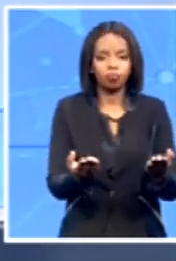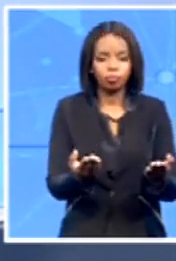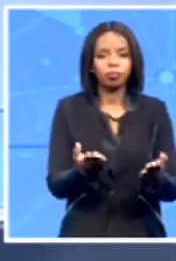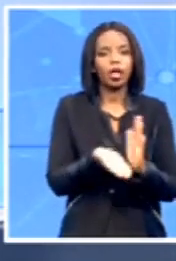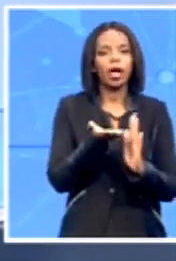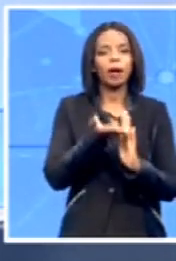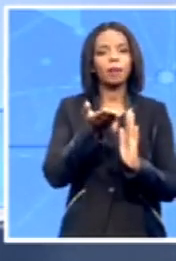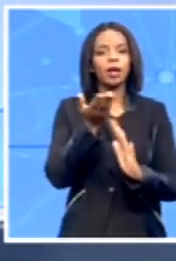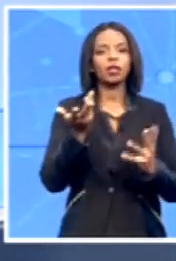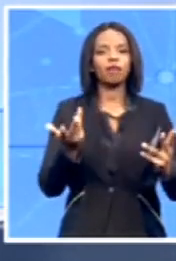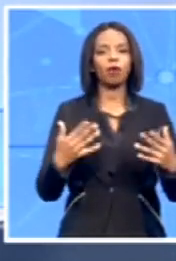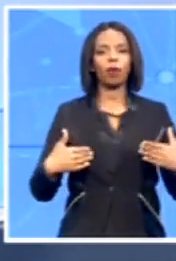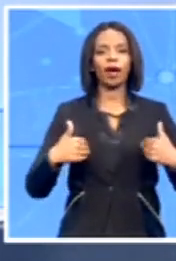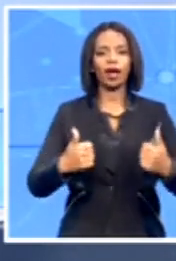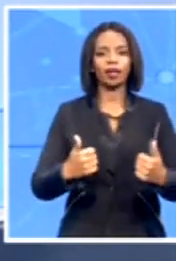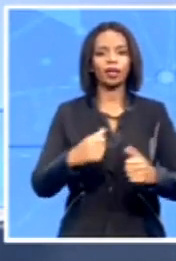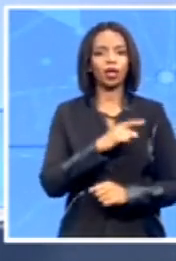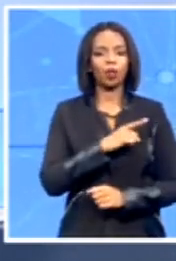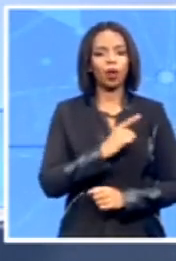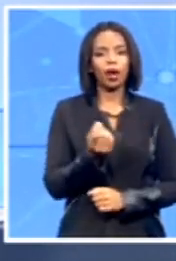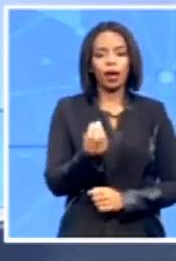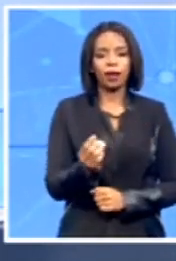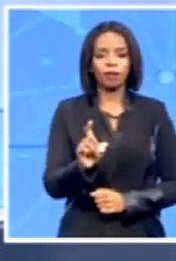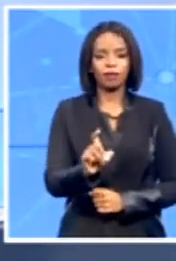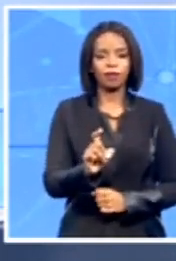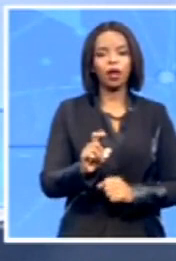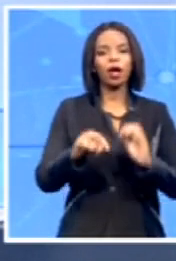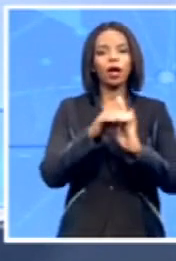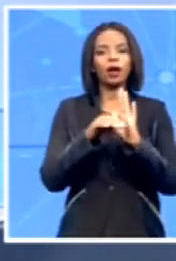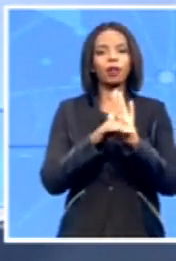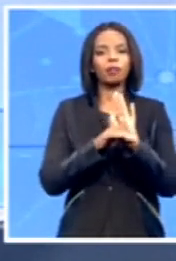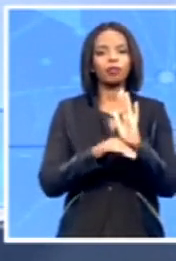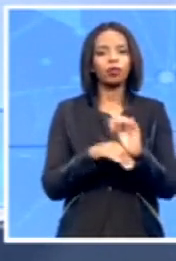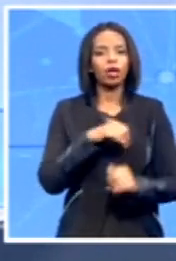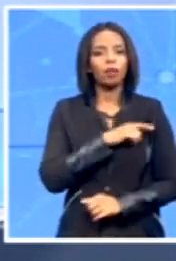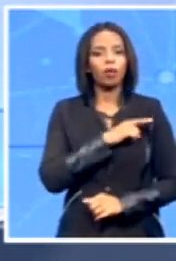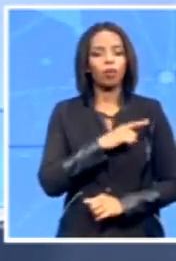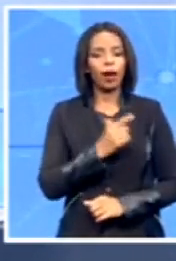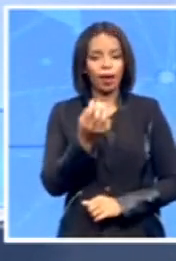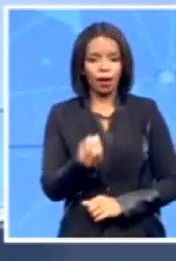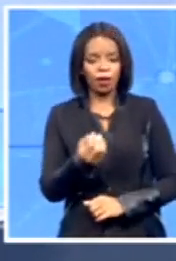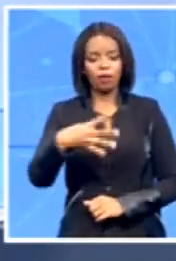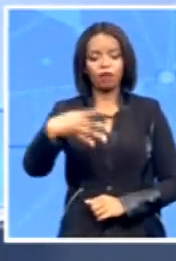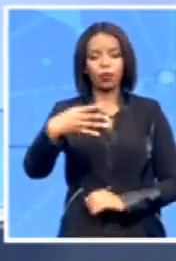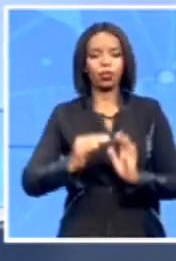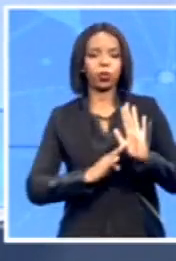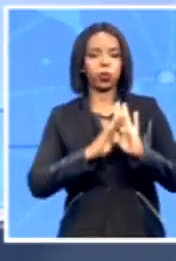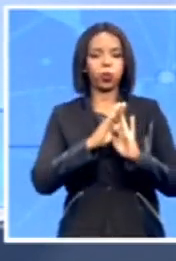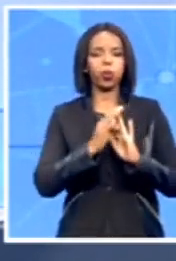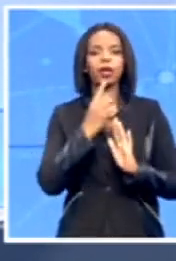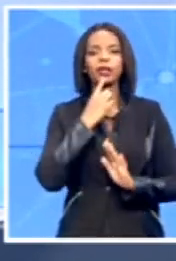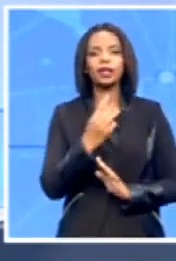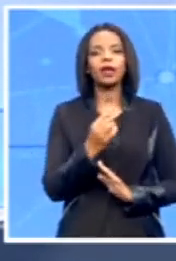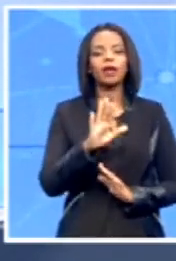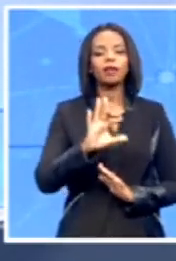program. As the province exits the COVID-19 fourth wave, authorities say 53% of the adult population in the province